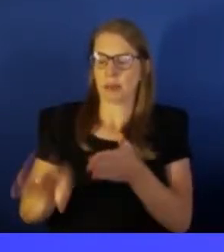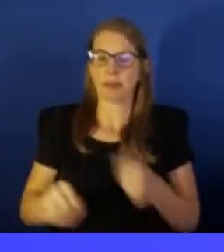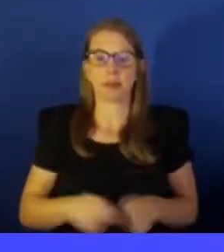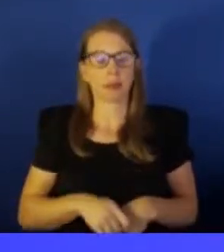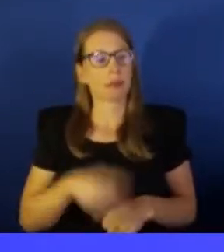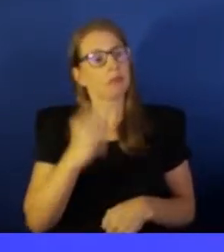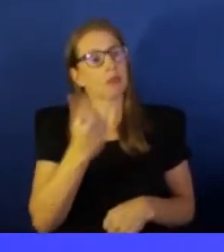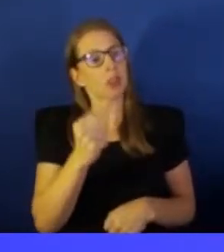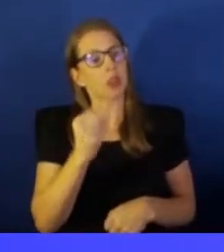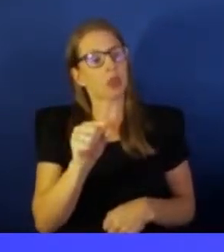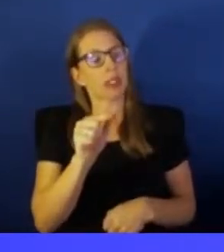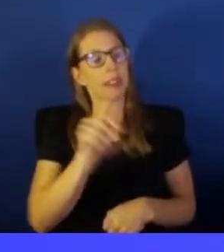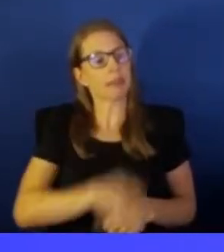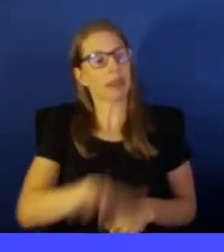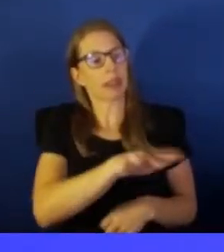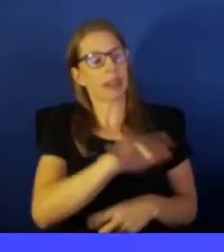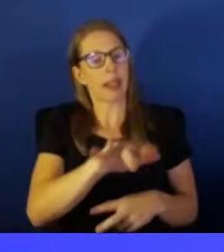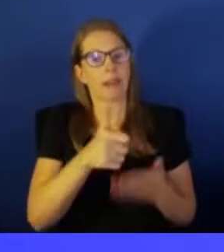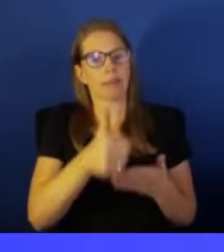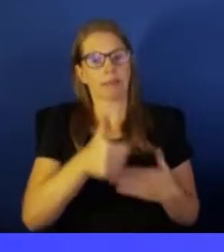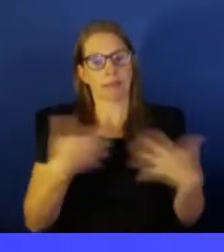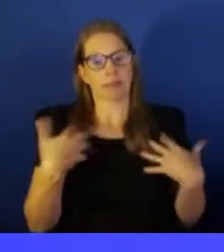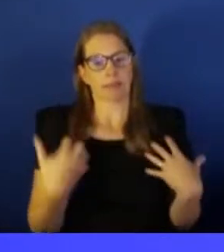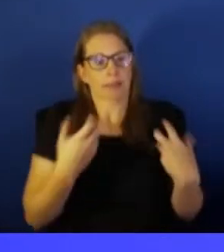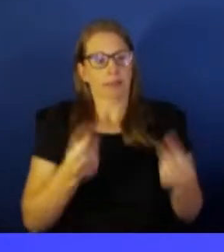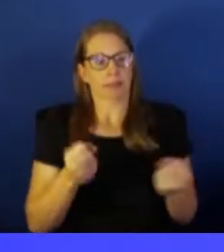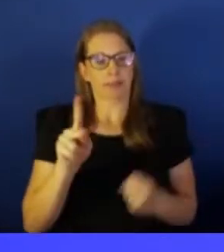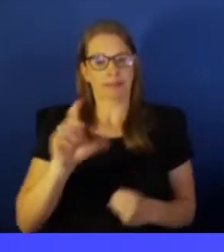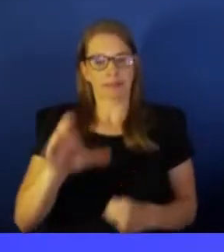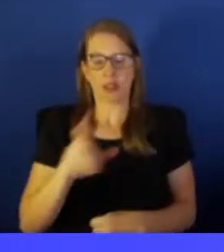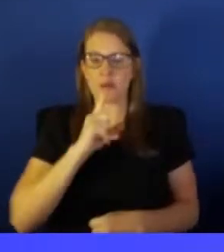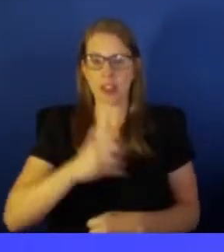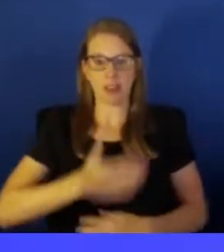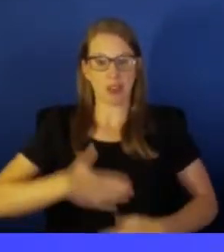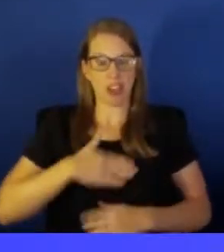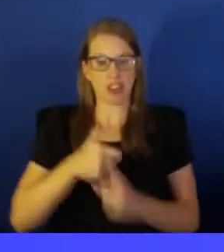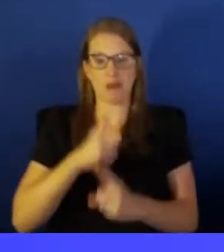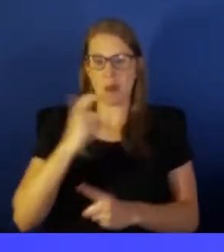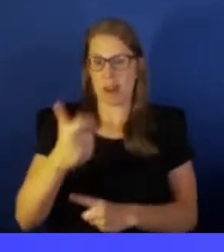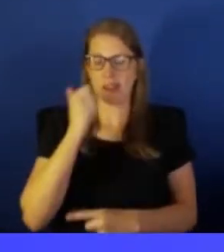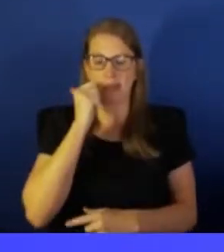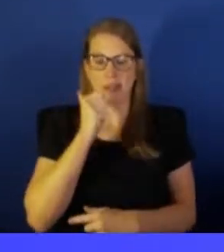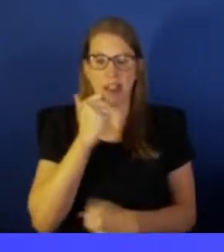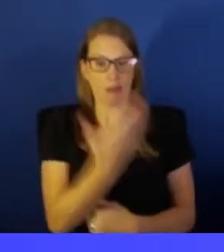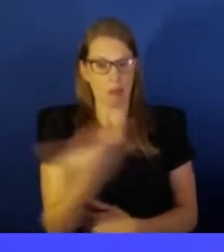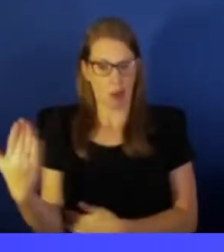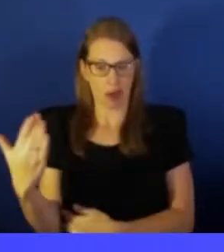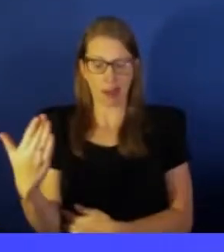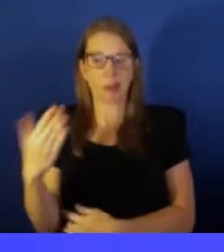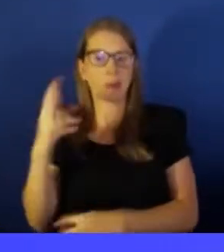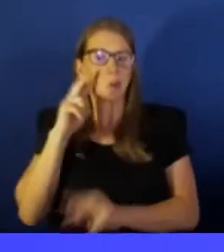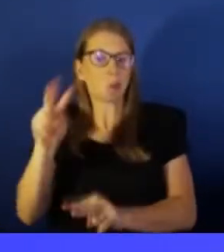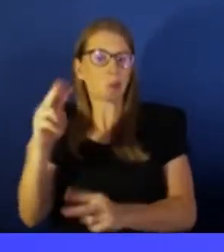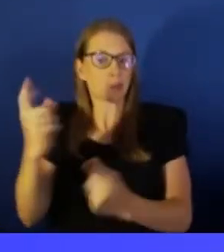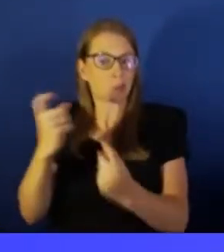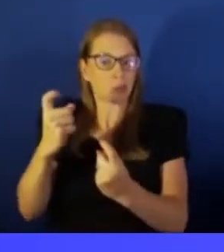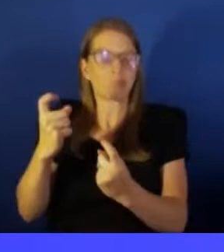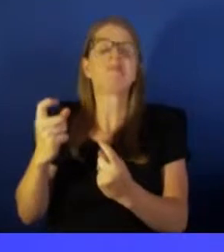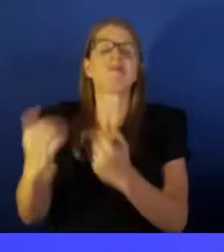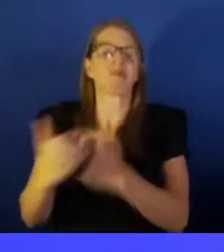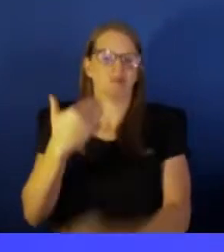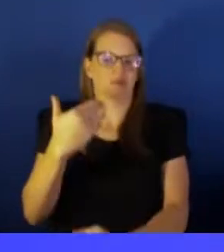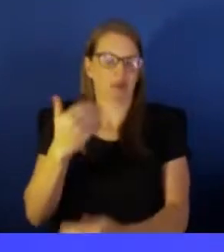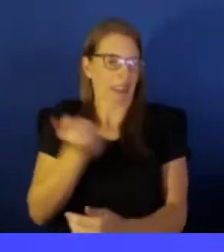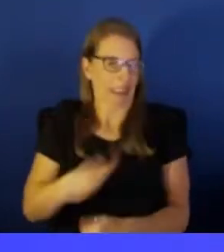heal Kansas City. We really appreciate you joining us every morning, and we always look forward to your questions, which you can send to us